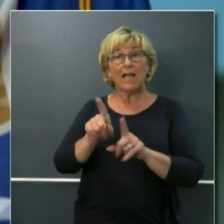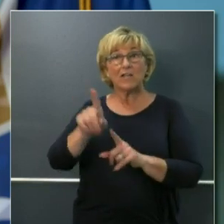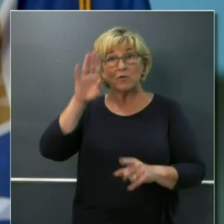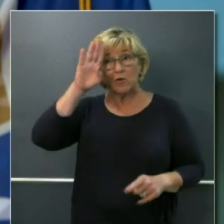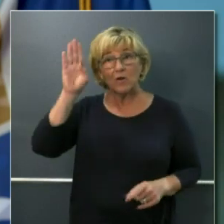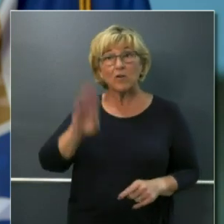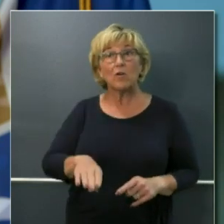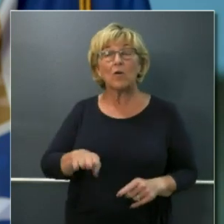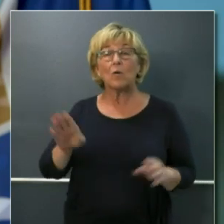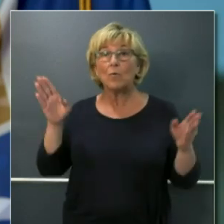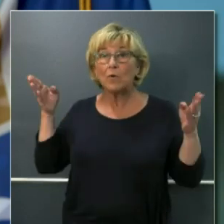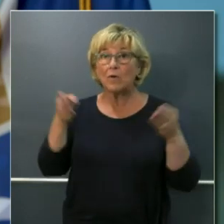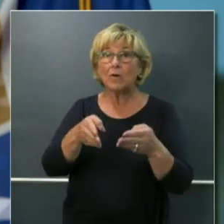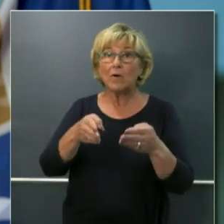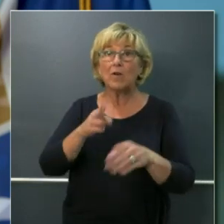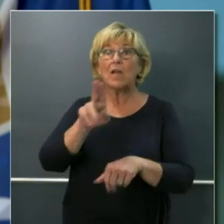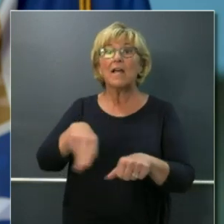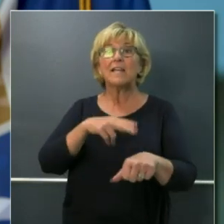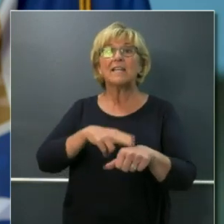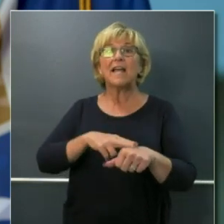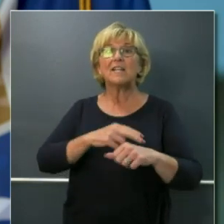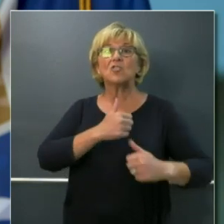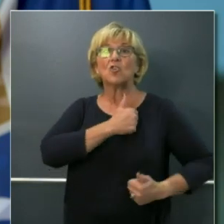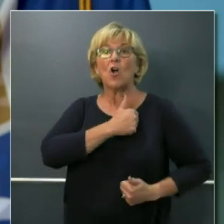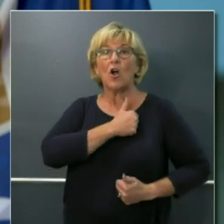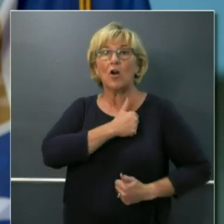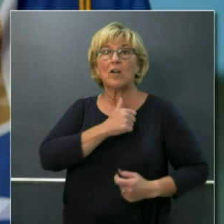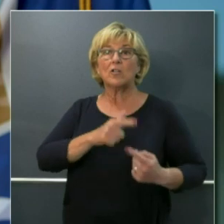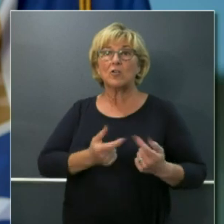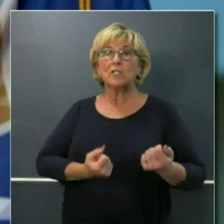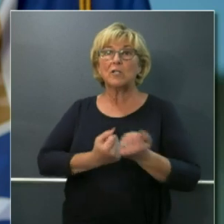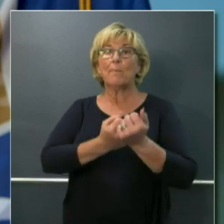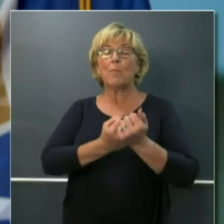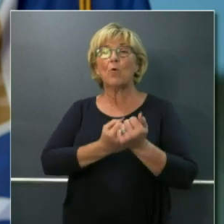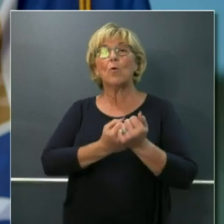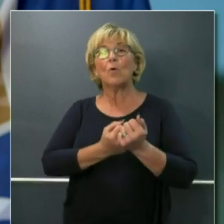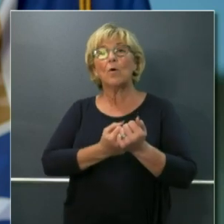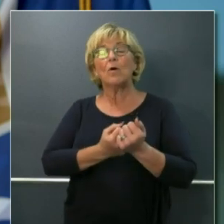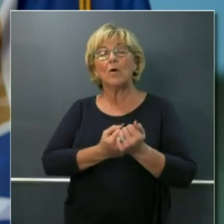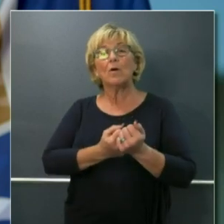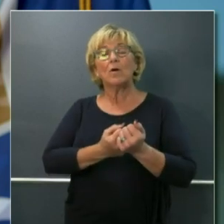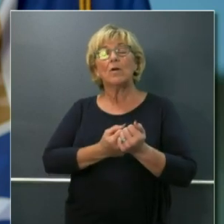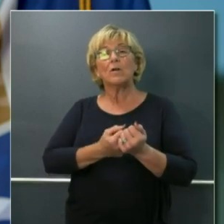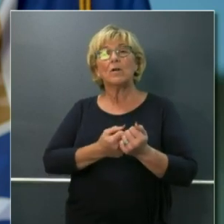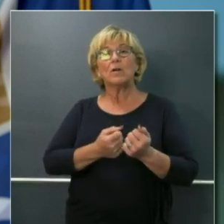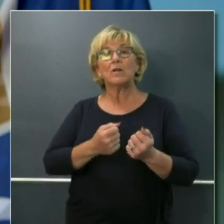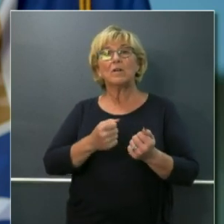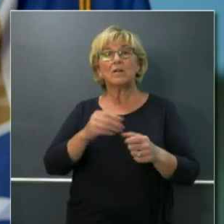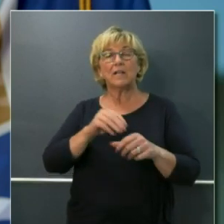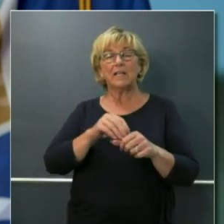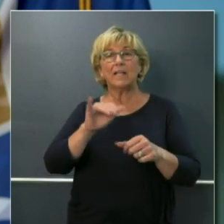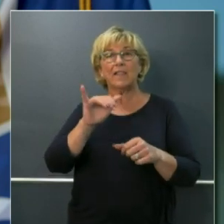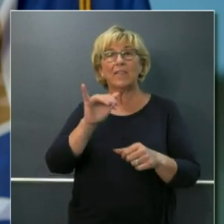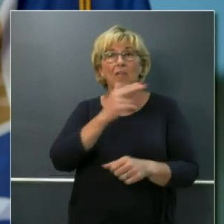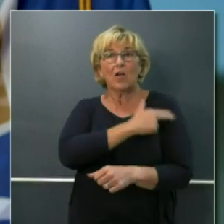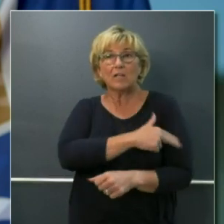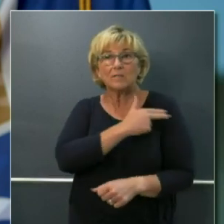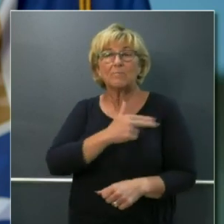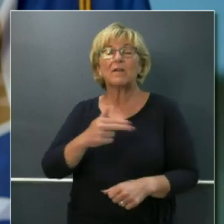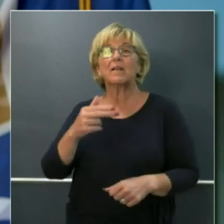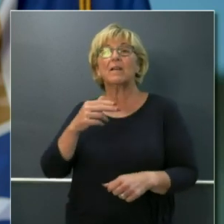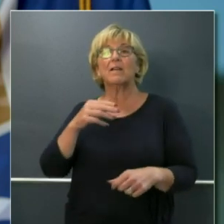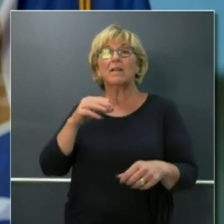know, redirecting National Guard to help support medical guardsmen and women in that space, including folks